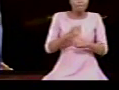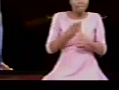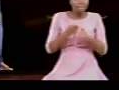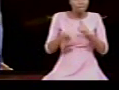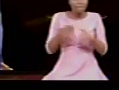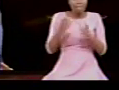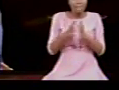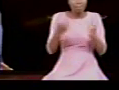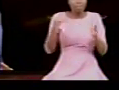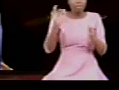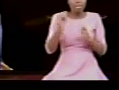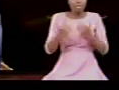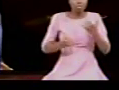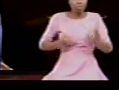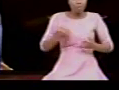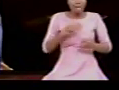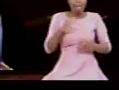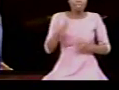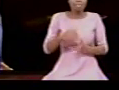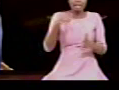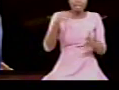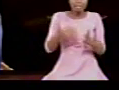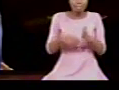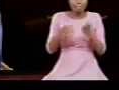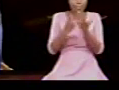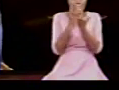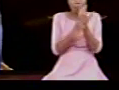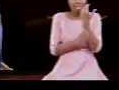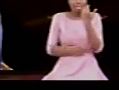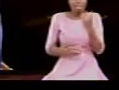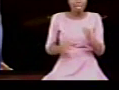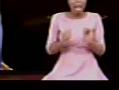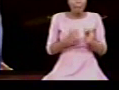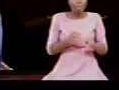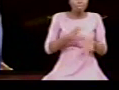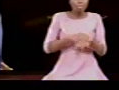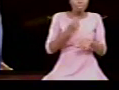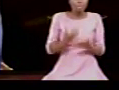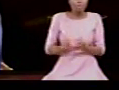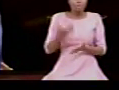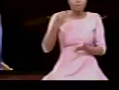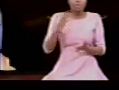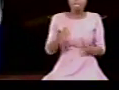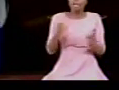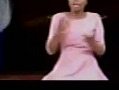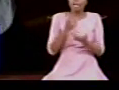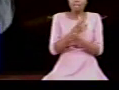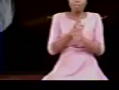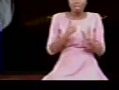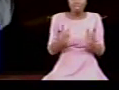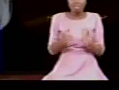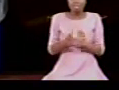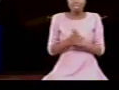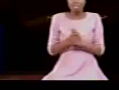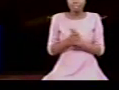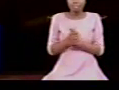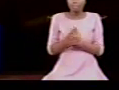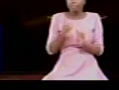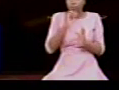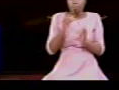the abundance of their joy and their deep poverty abounded unto the riches of their liberality. Very weighty verse.